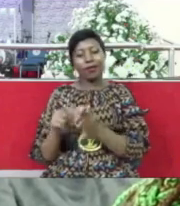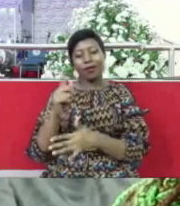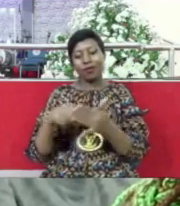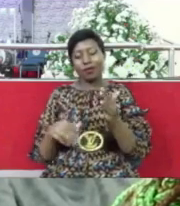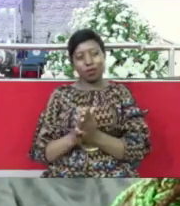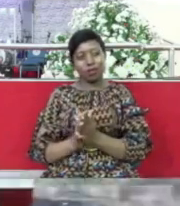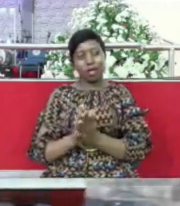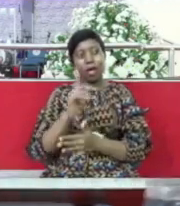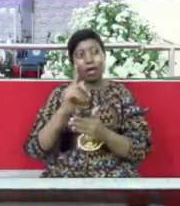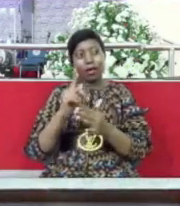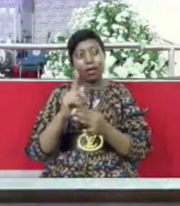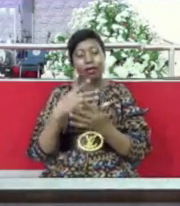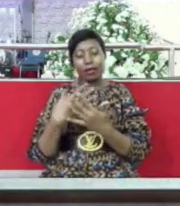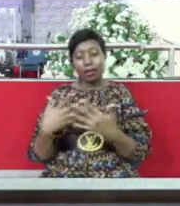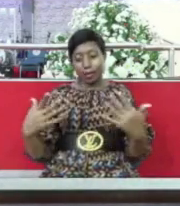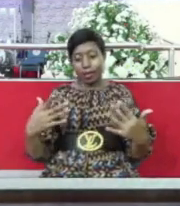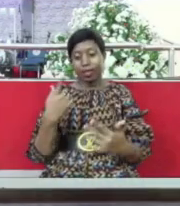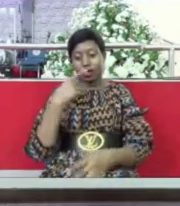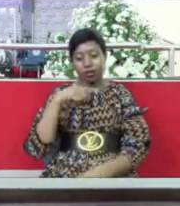problem is what you are saying. Unasema mimi ni nani?